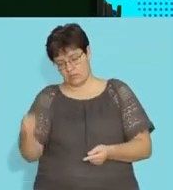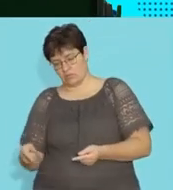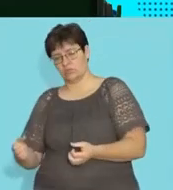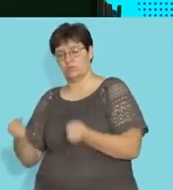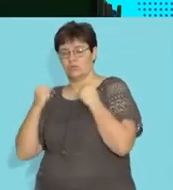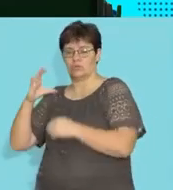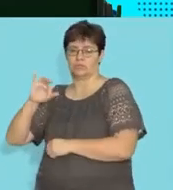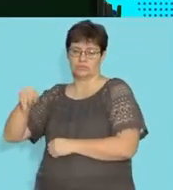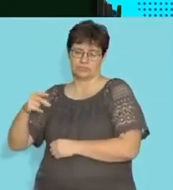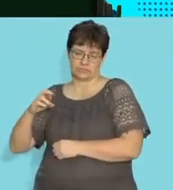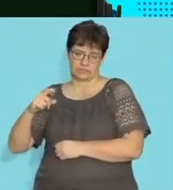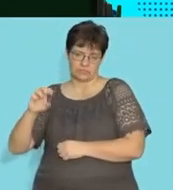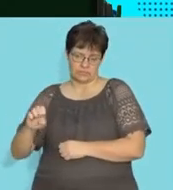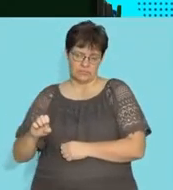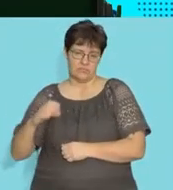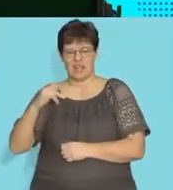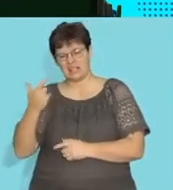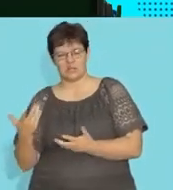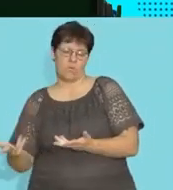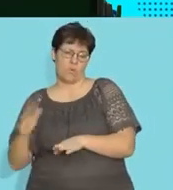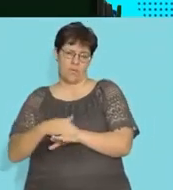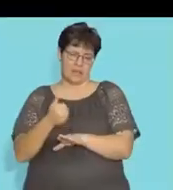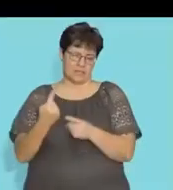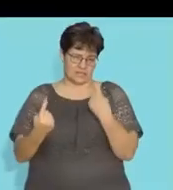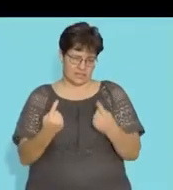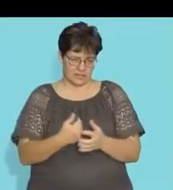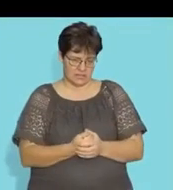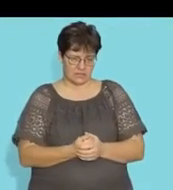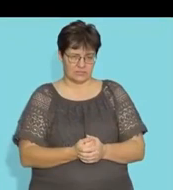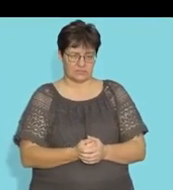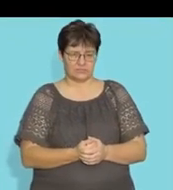will form a strong conjugate acid or base.